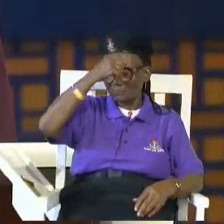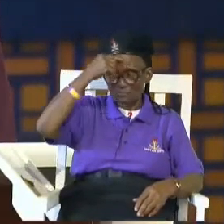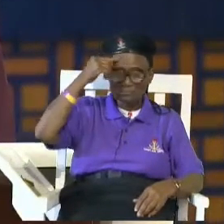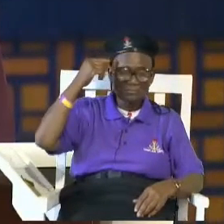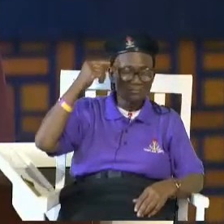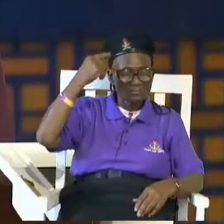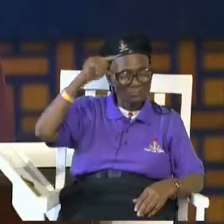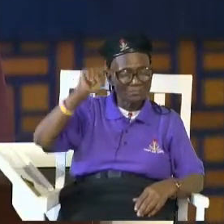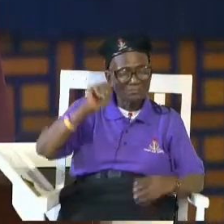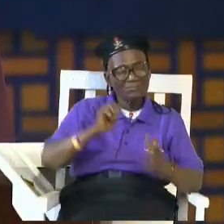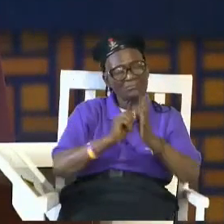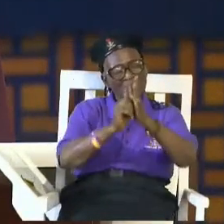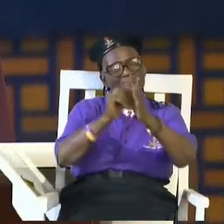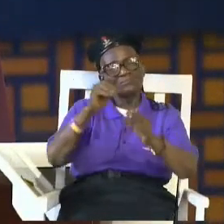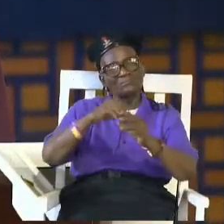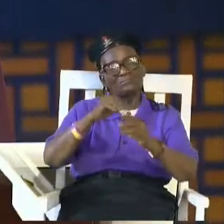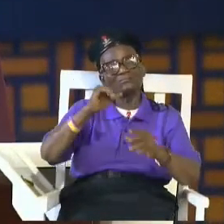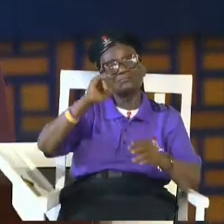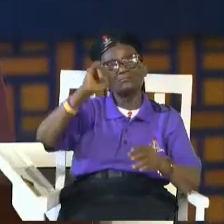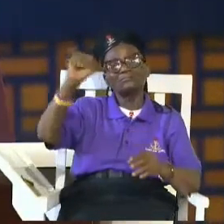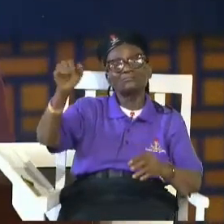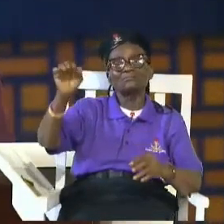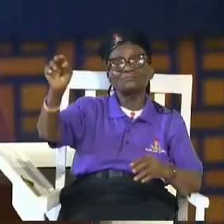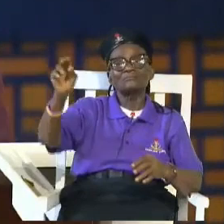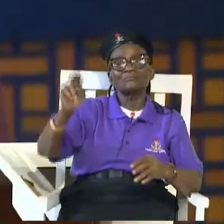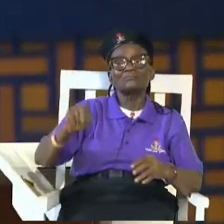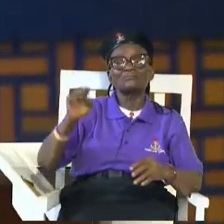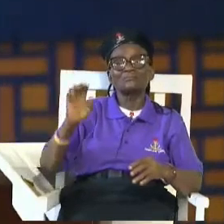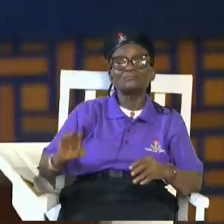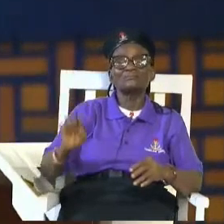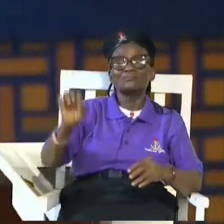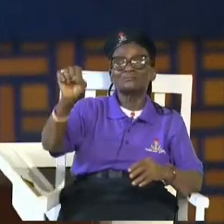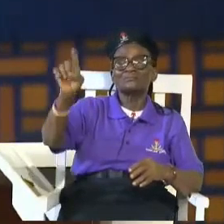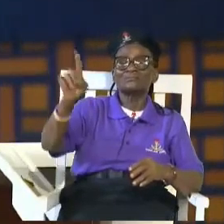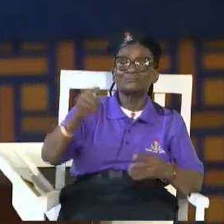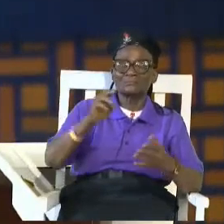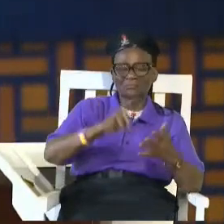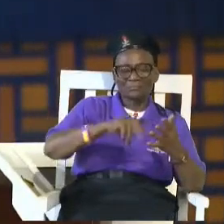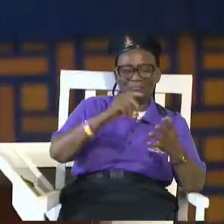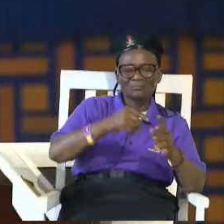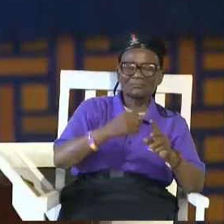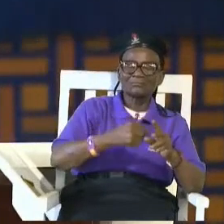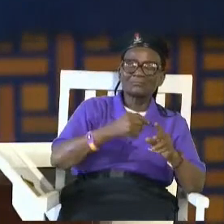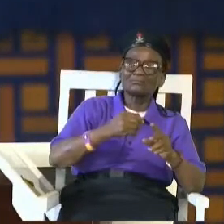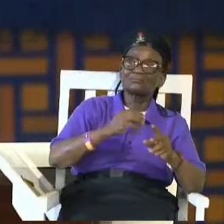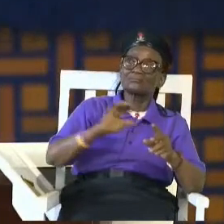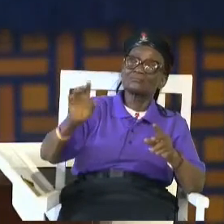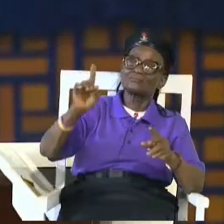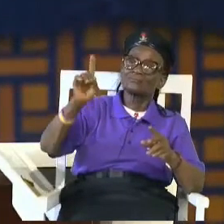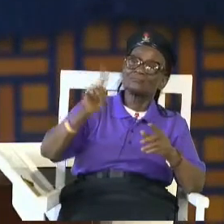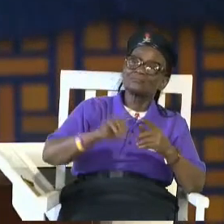chapter 11, you can read it from verse 1 to the end, John 11.